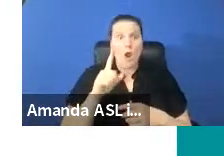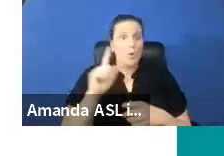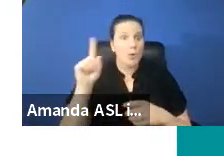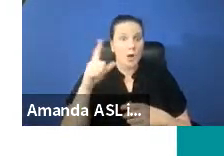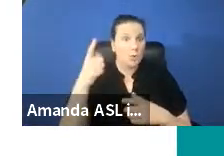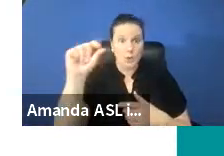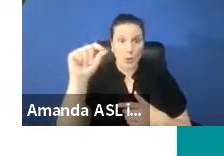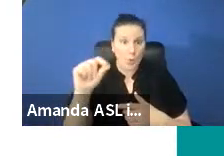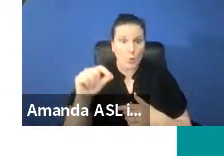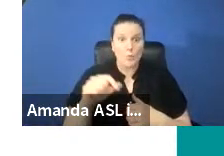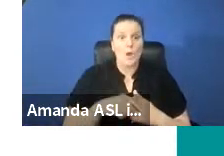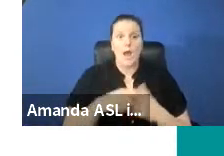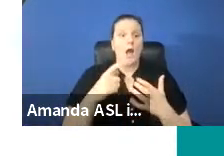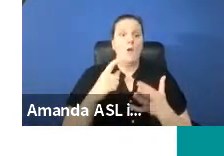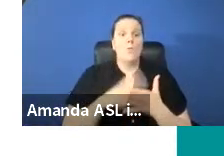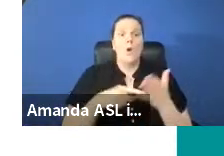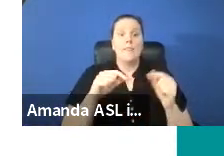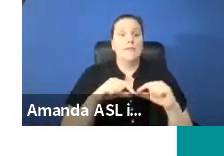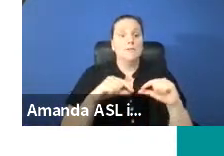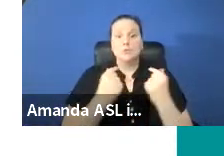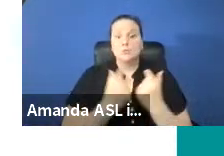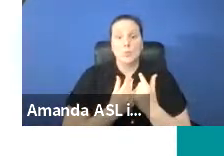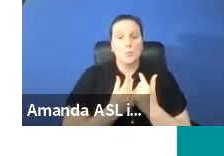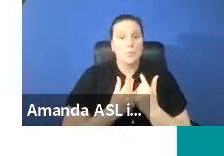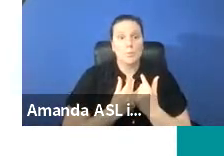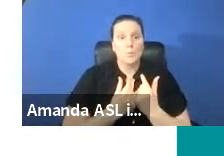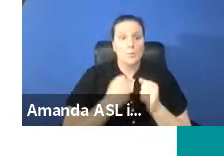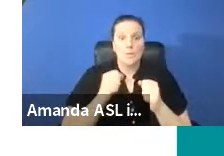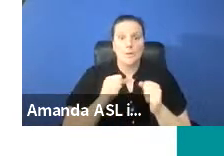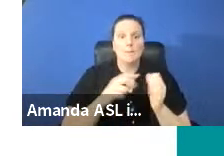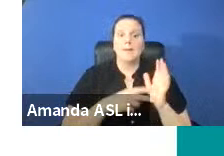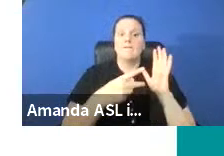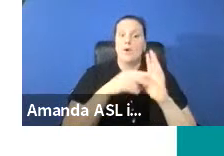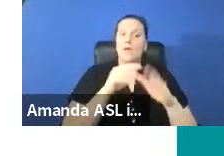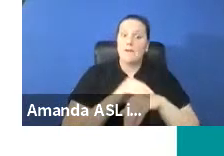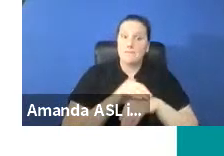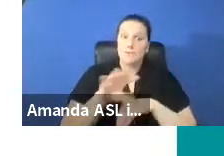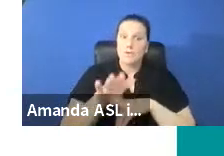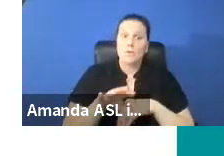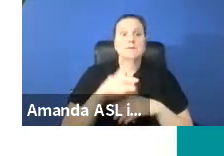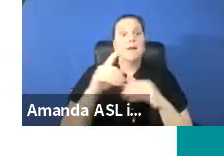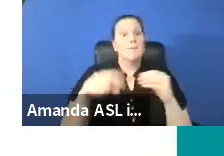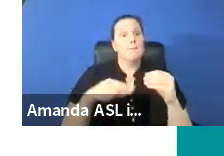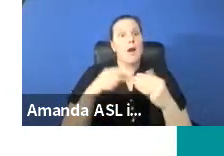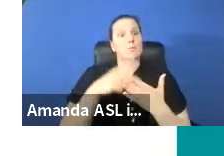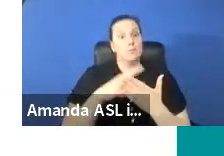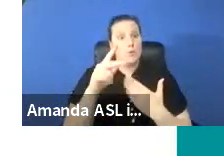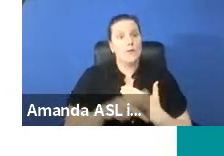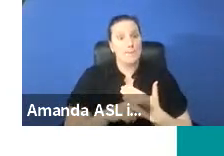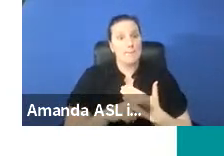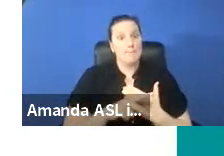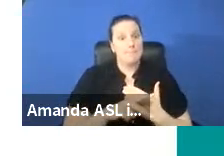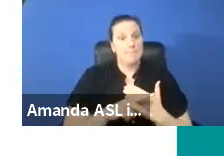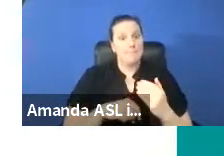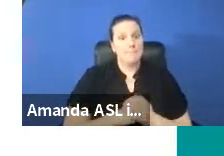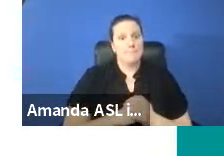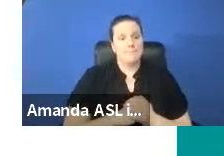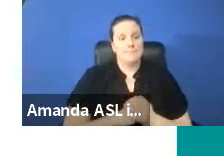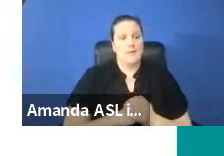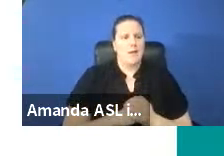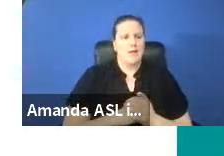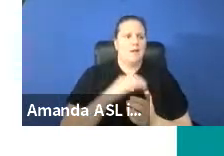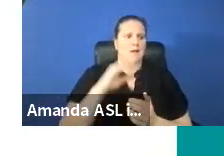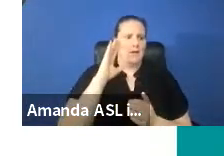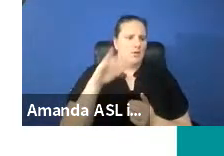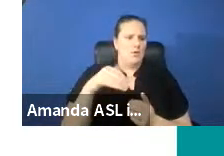going, and what as a group you can meaningfully influence about the program. I know it's been,